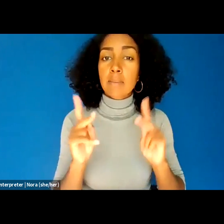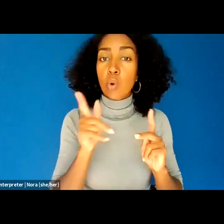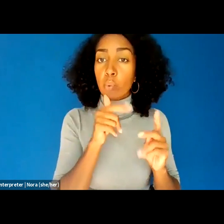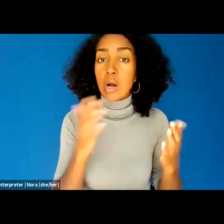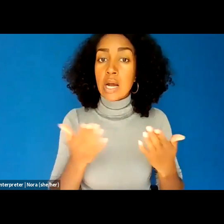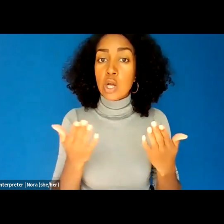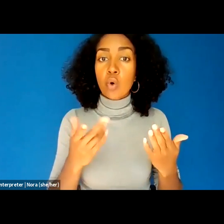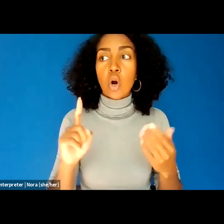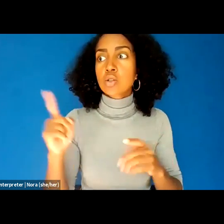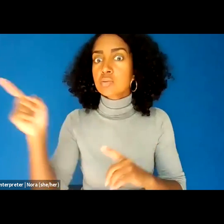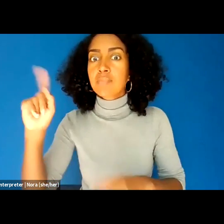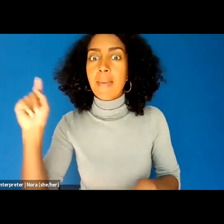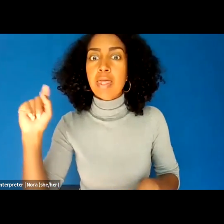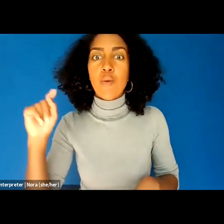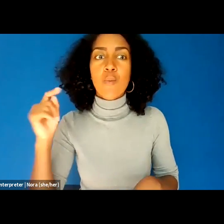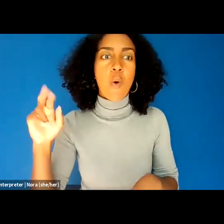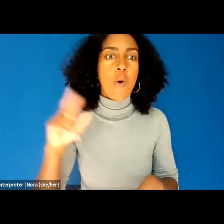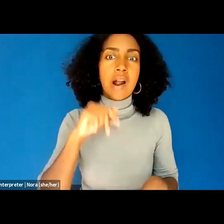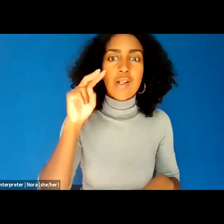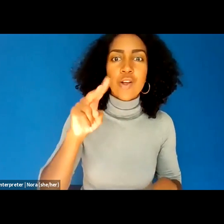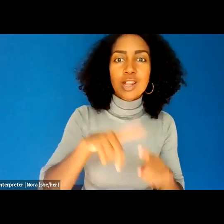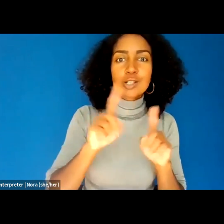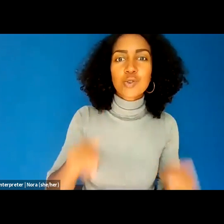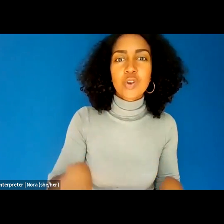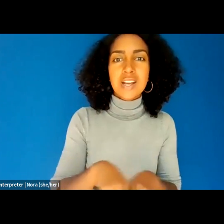who are like in the bathroom or not looking at the screen just yet.